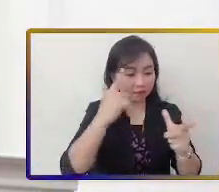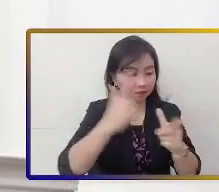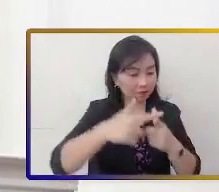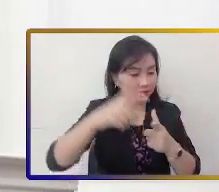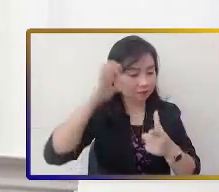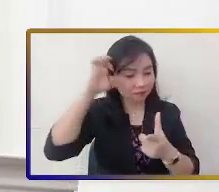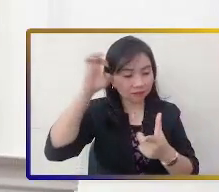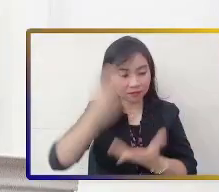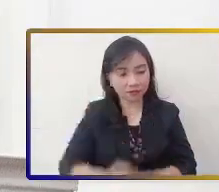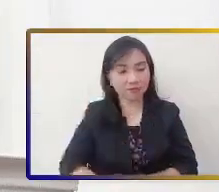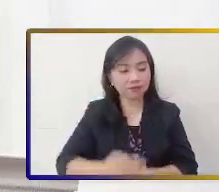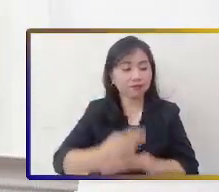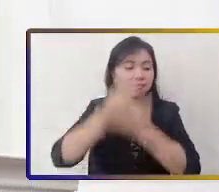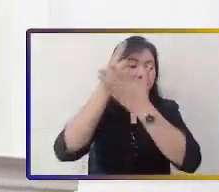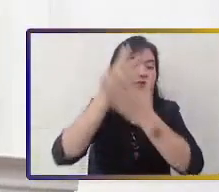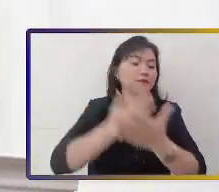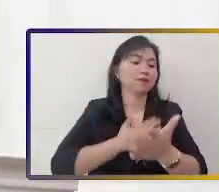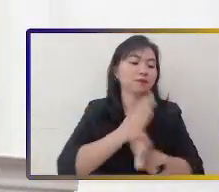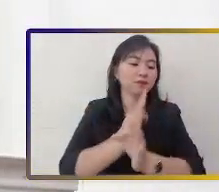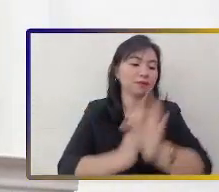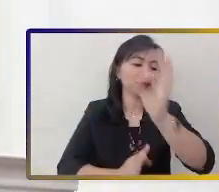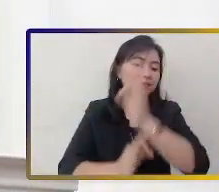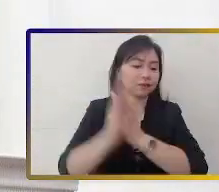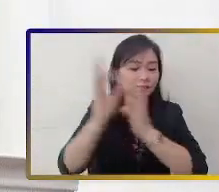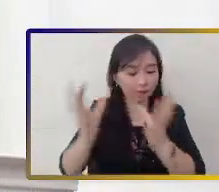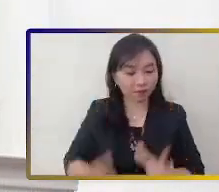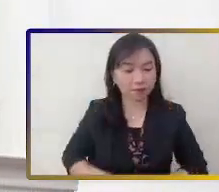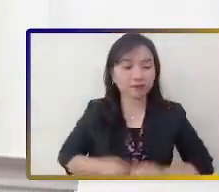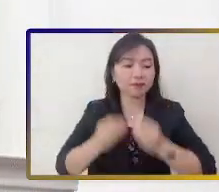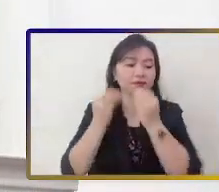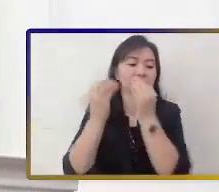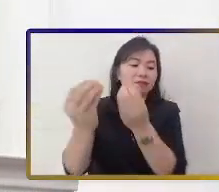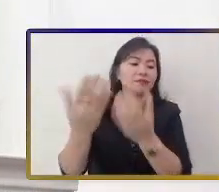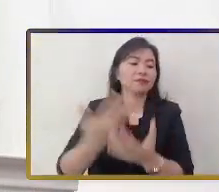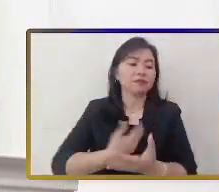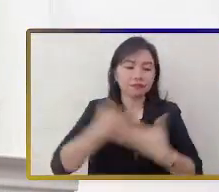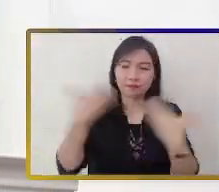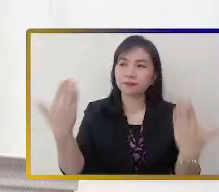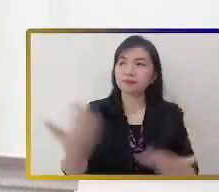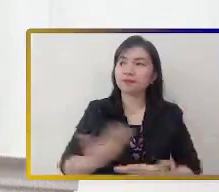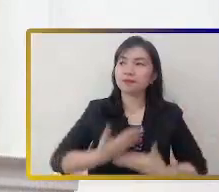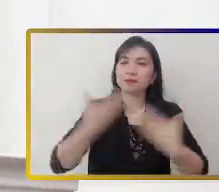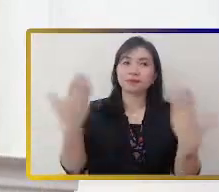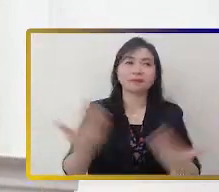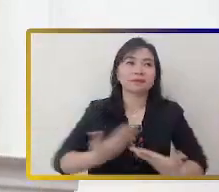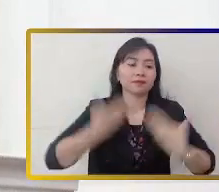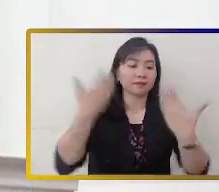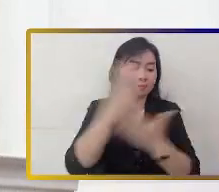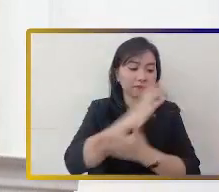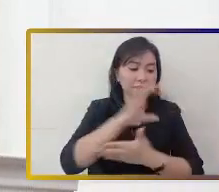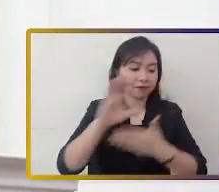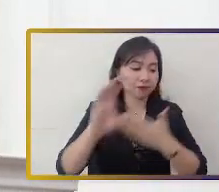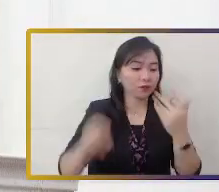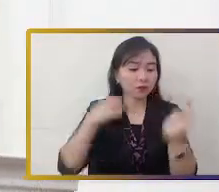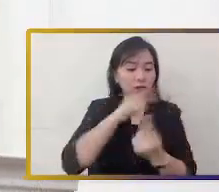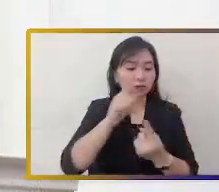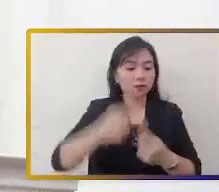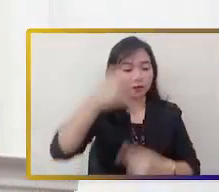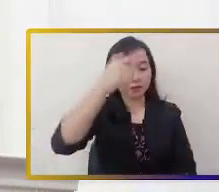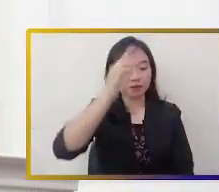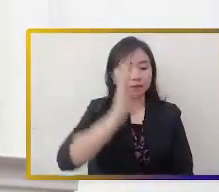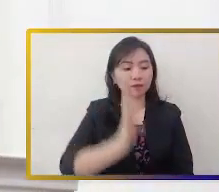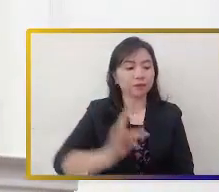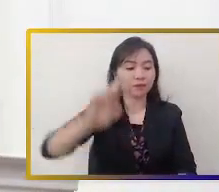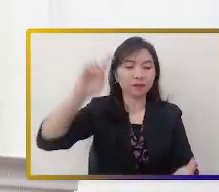Then he lifted my feet, gave me gladness complete, when